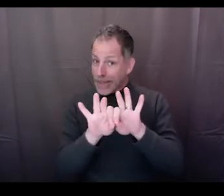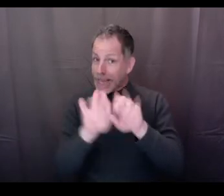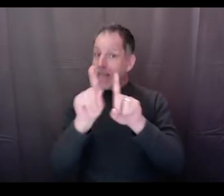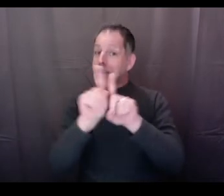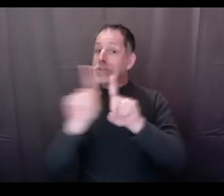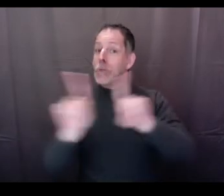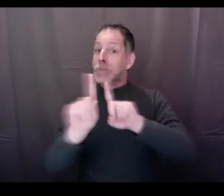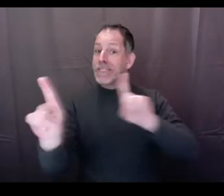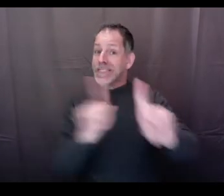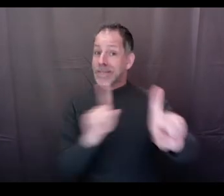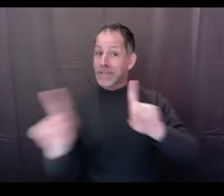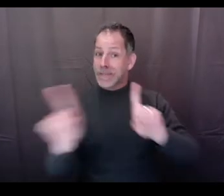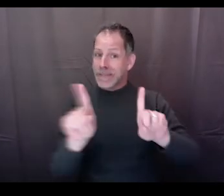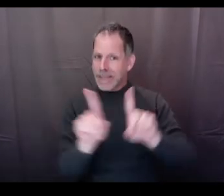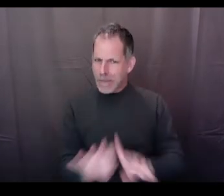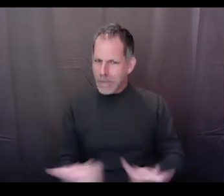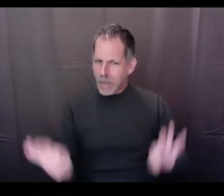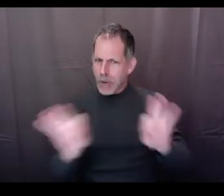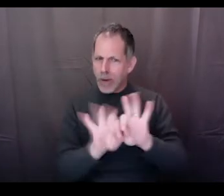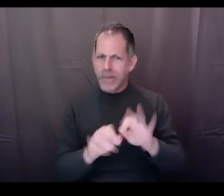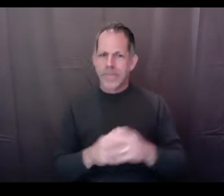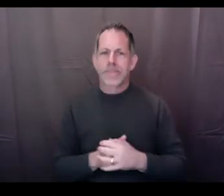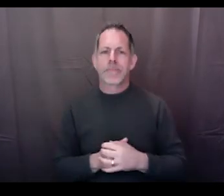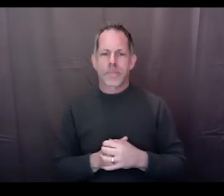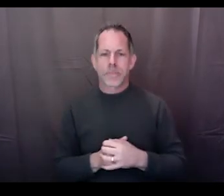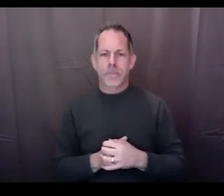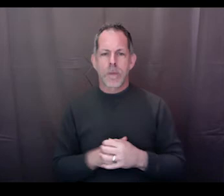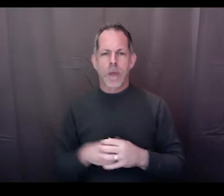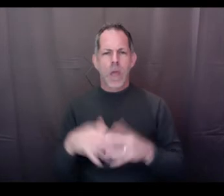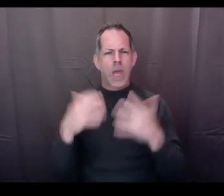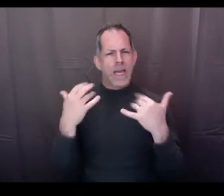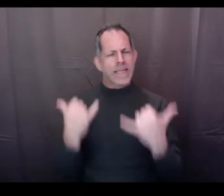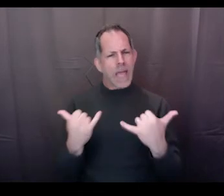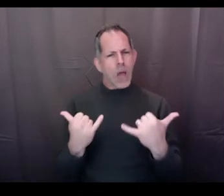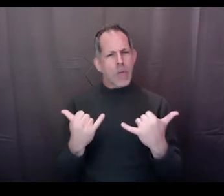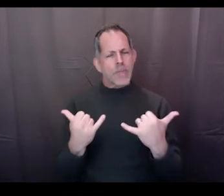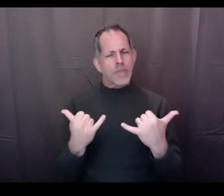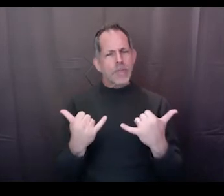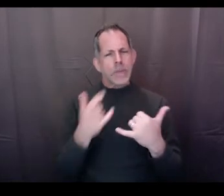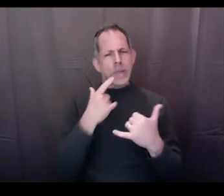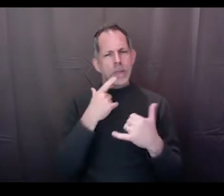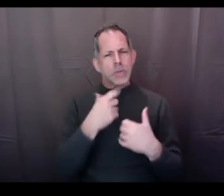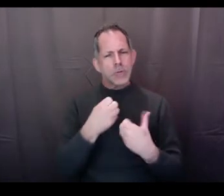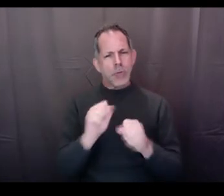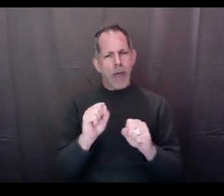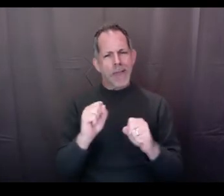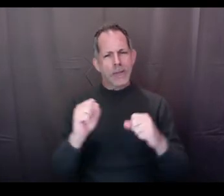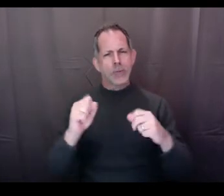social distancing and such. So I'm going to try to see if we can get that up.